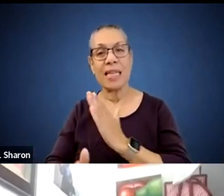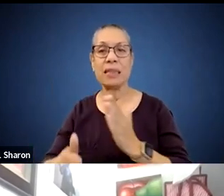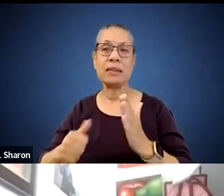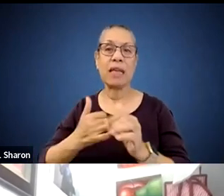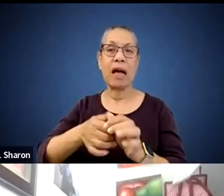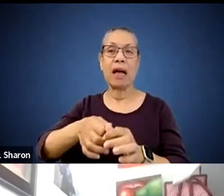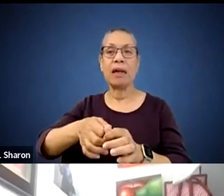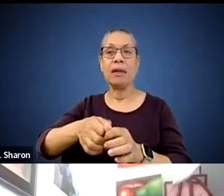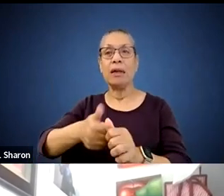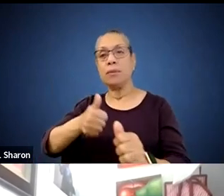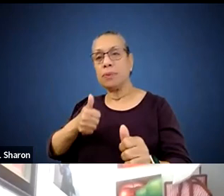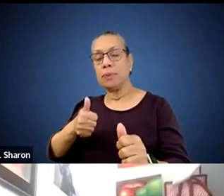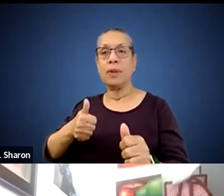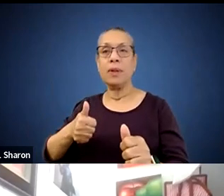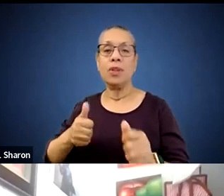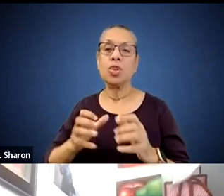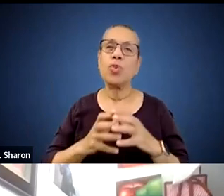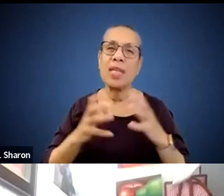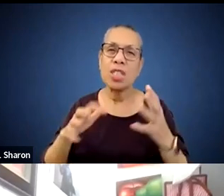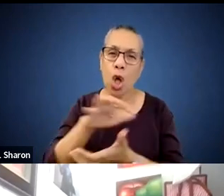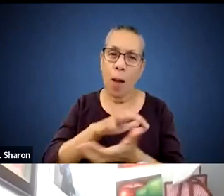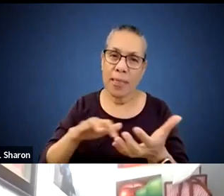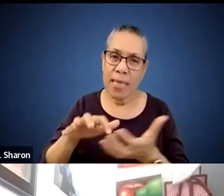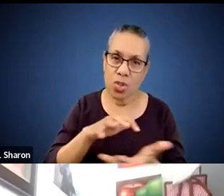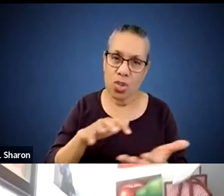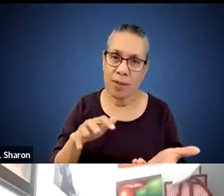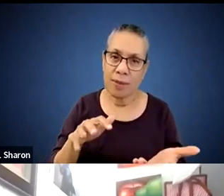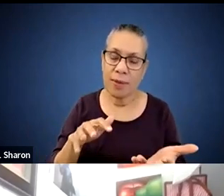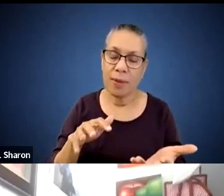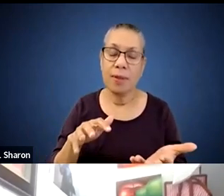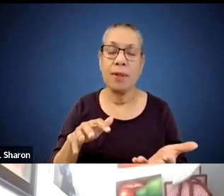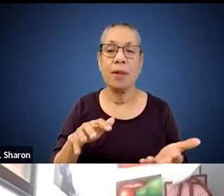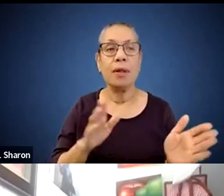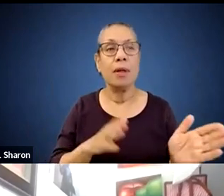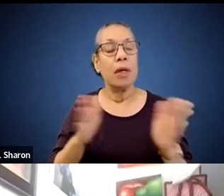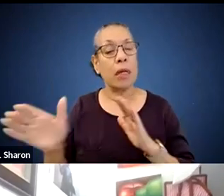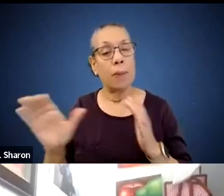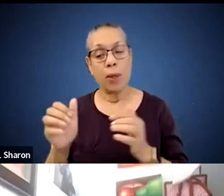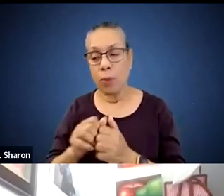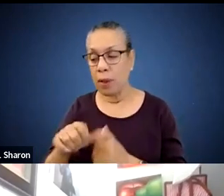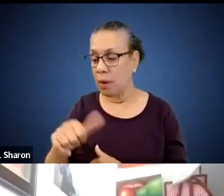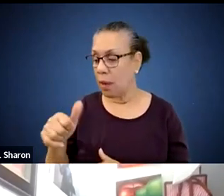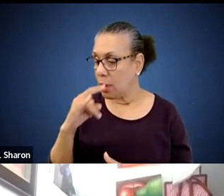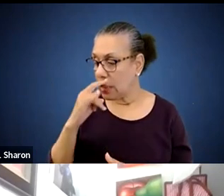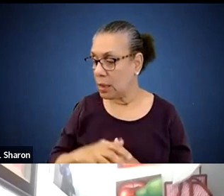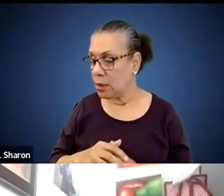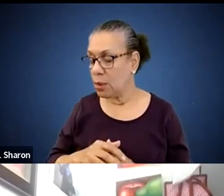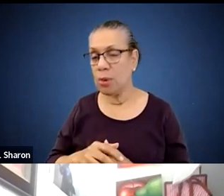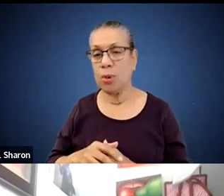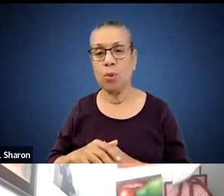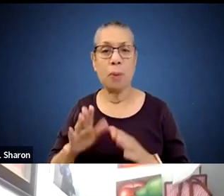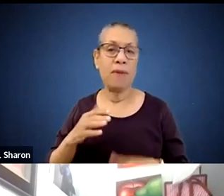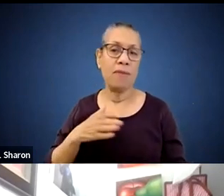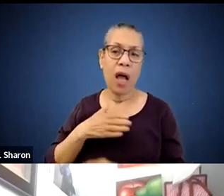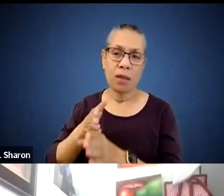combination of things that's really going on for the kids in that situation versus you know other kids who might have stayed on track